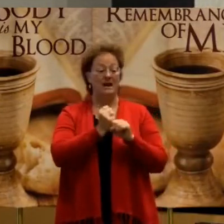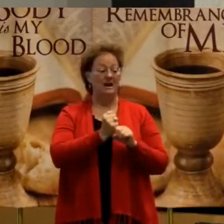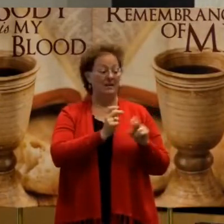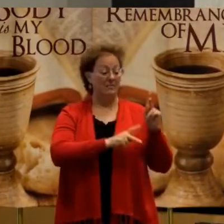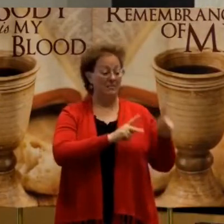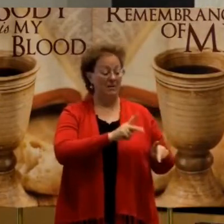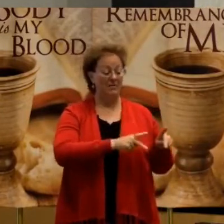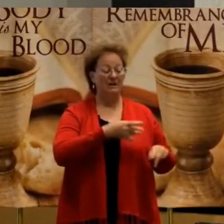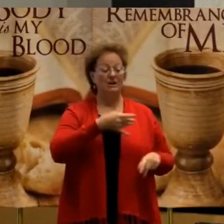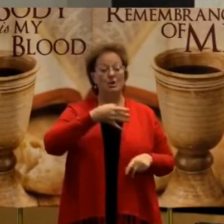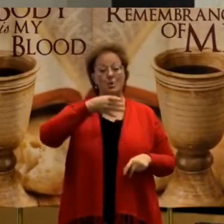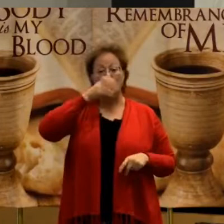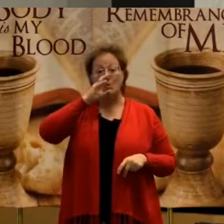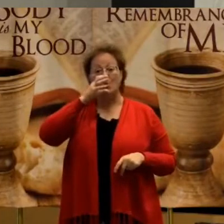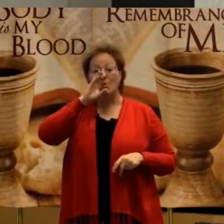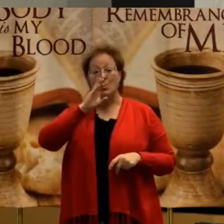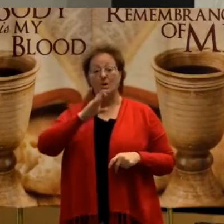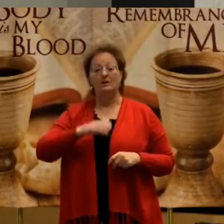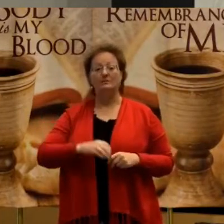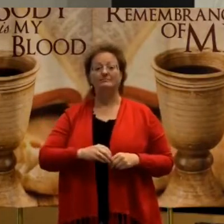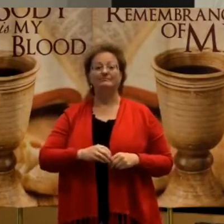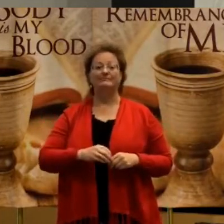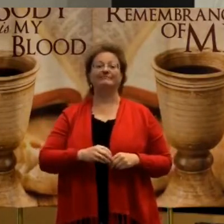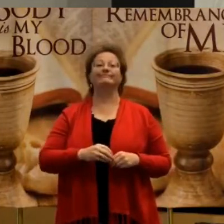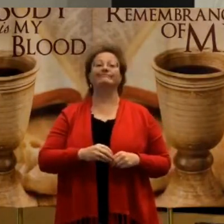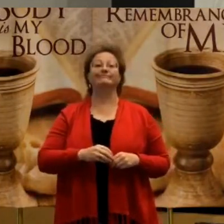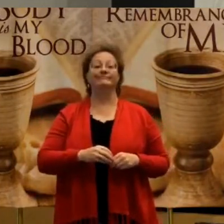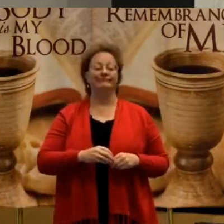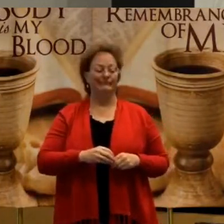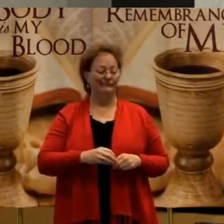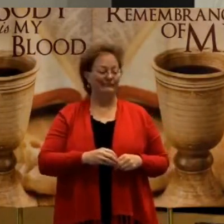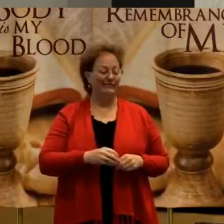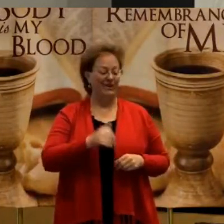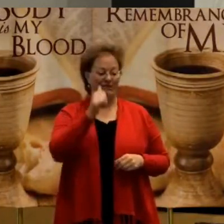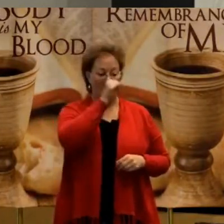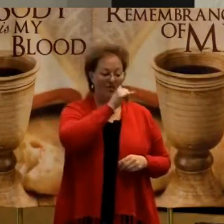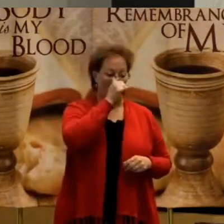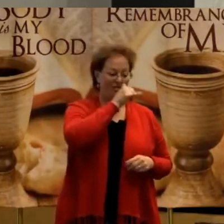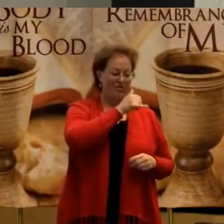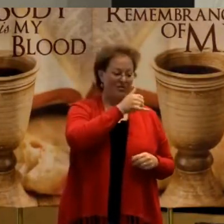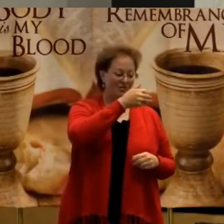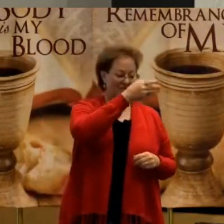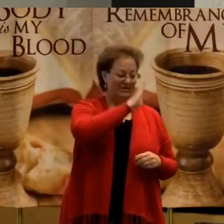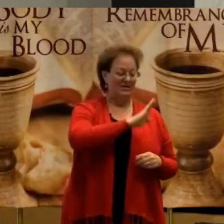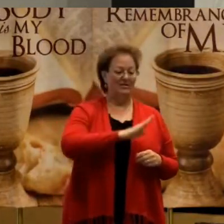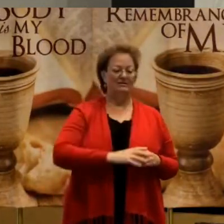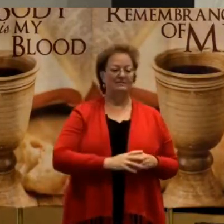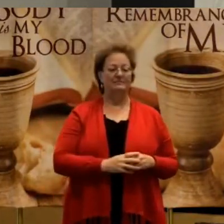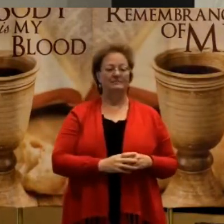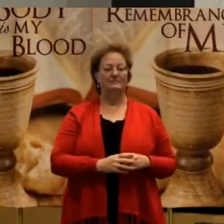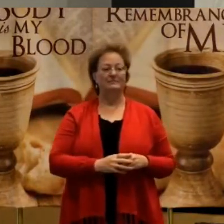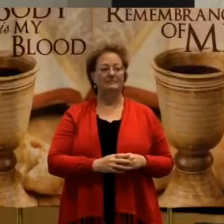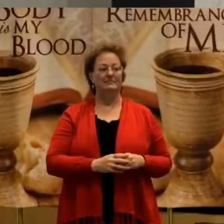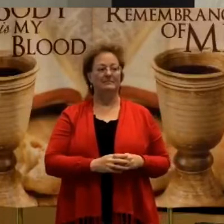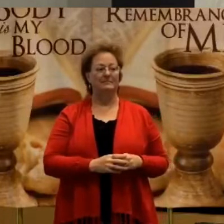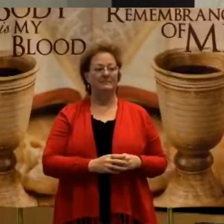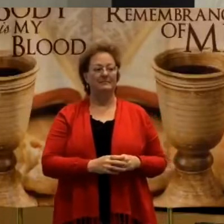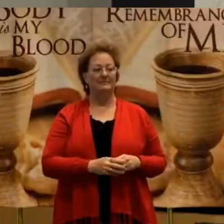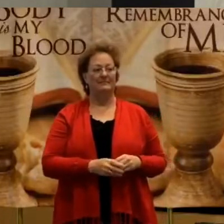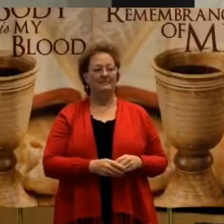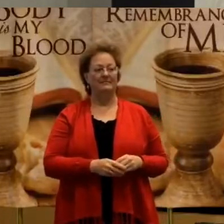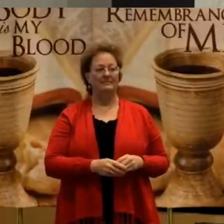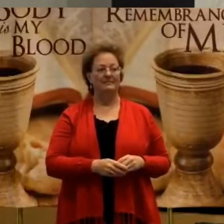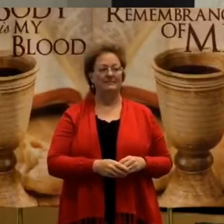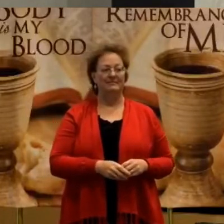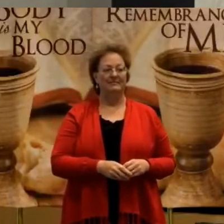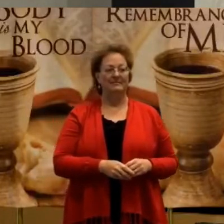that water. So much for their God. At that point, you could say that the Israelites were officially